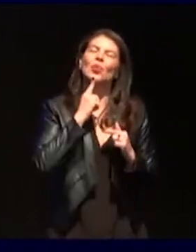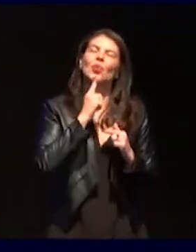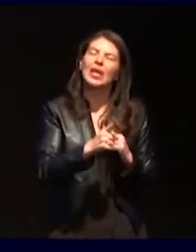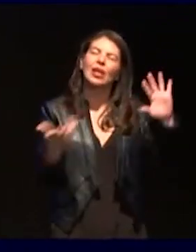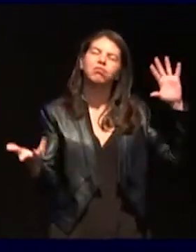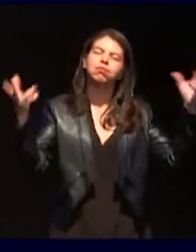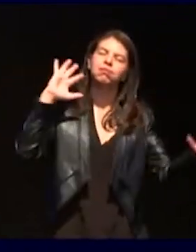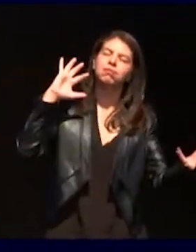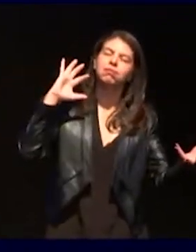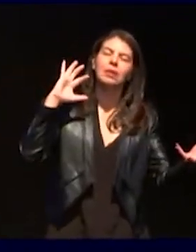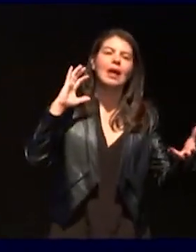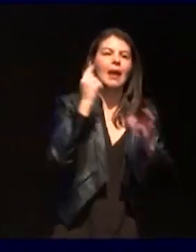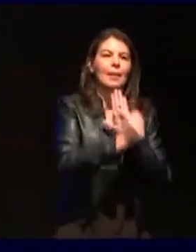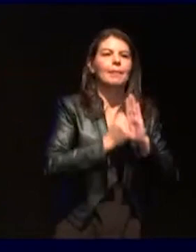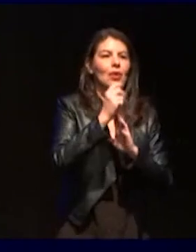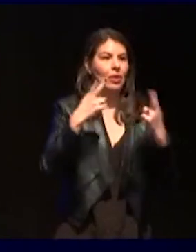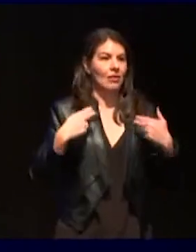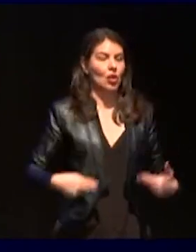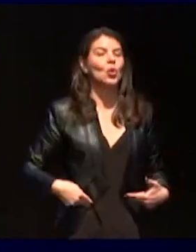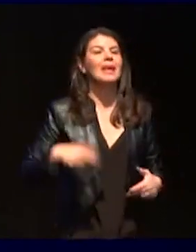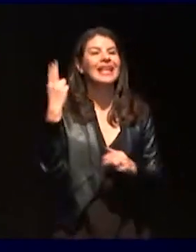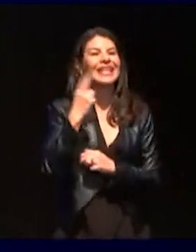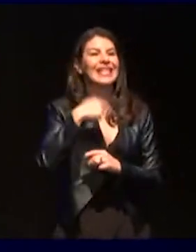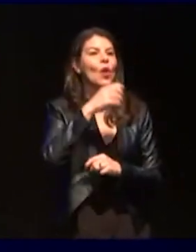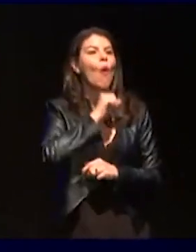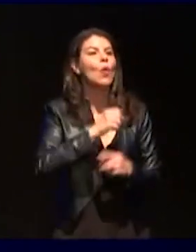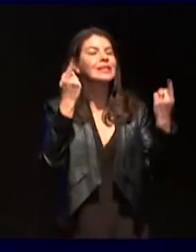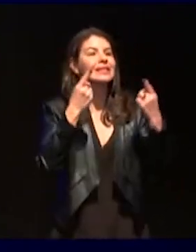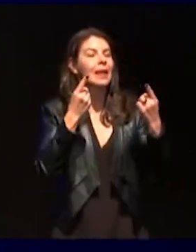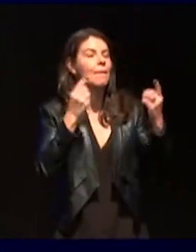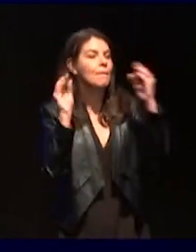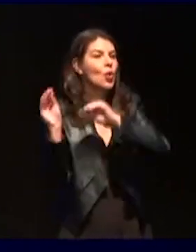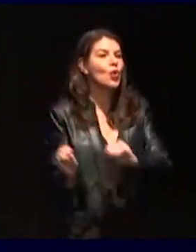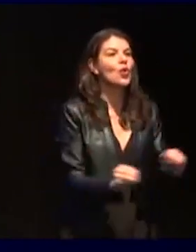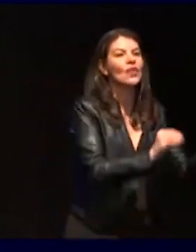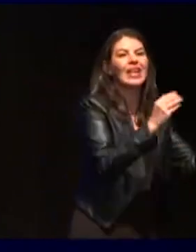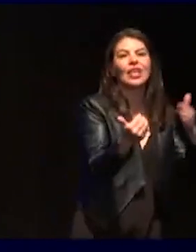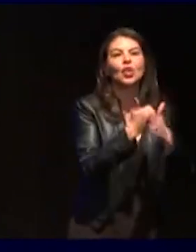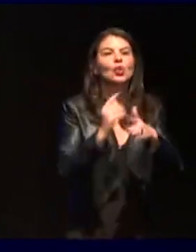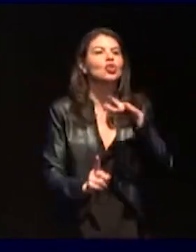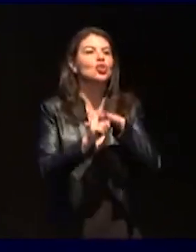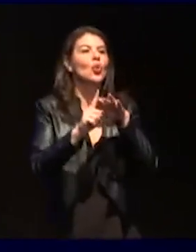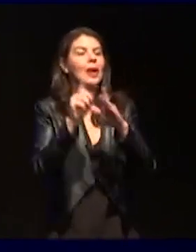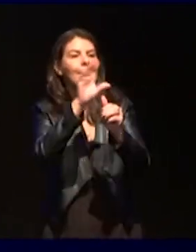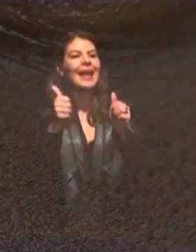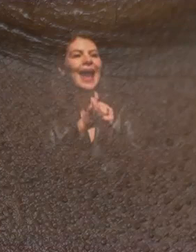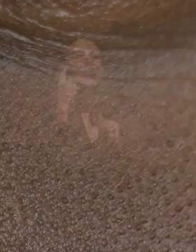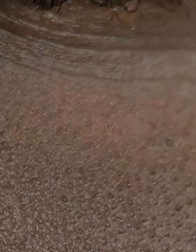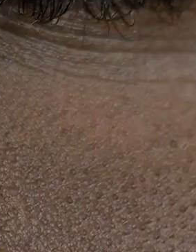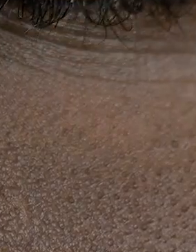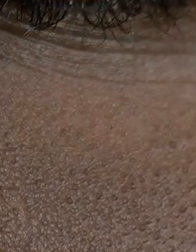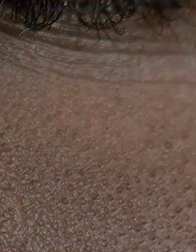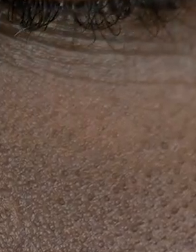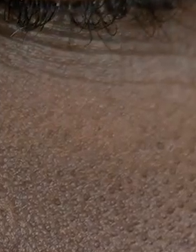human history in which the old is passing in front of our eyes and the new is emerging behind the eye of the eye.